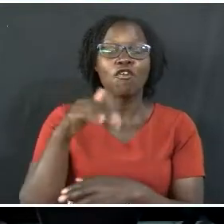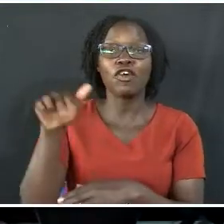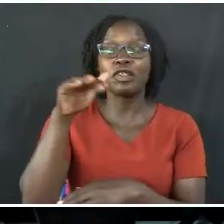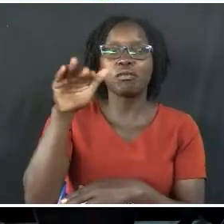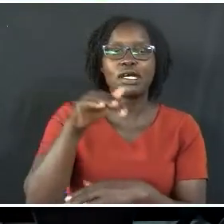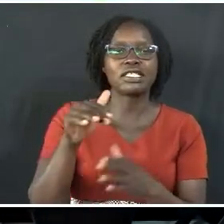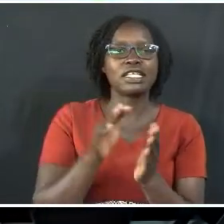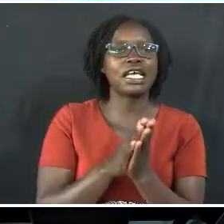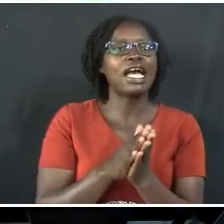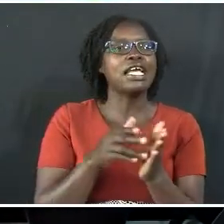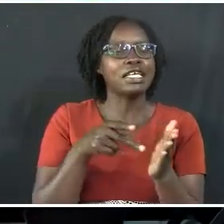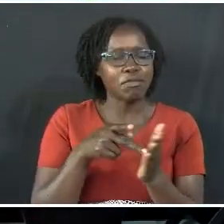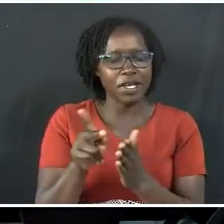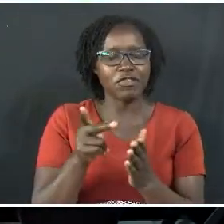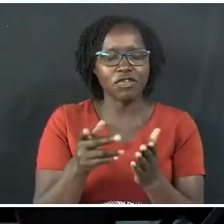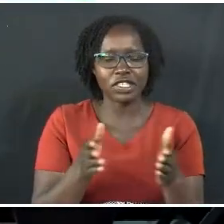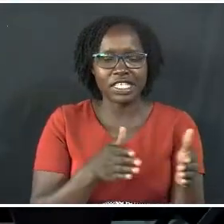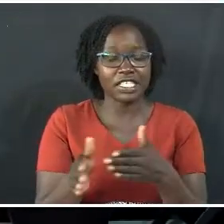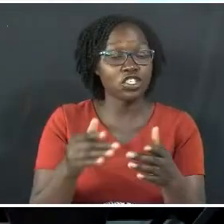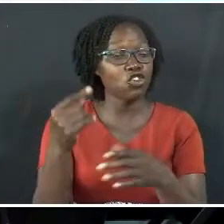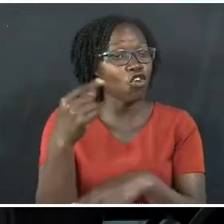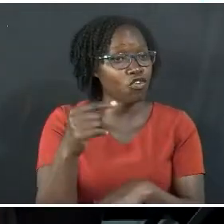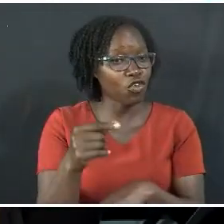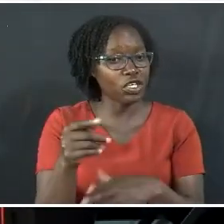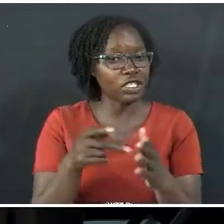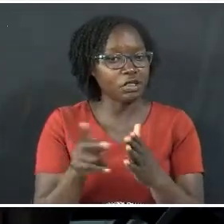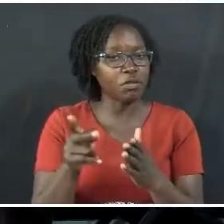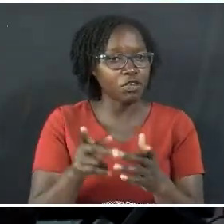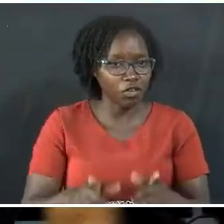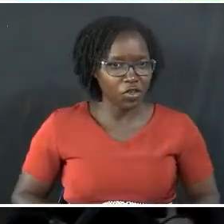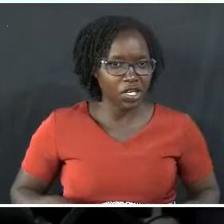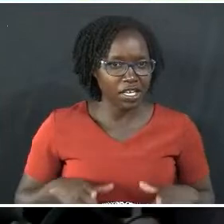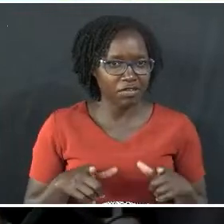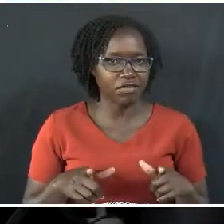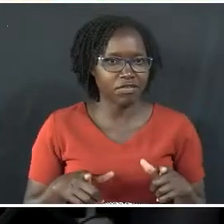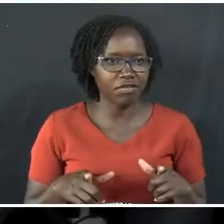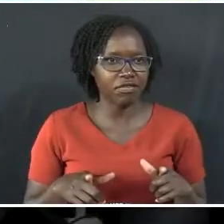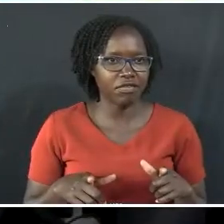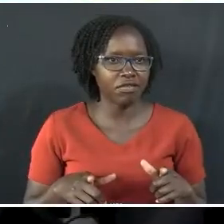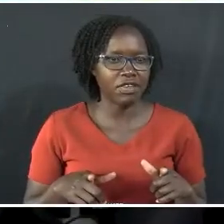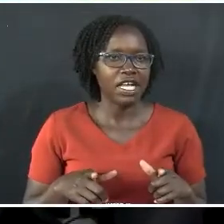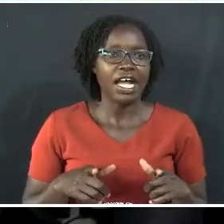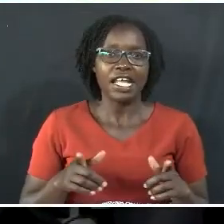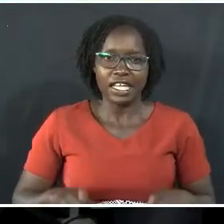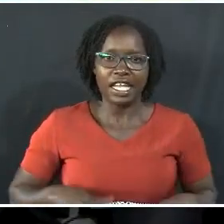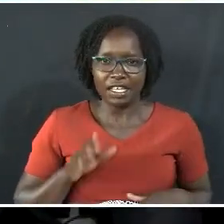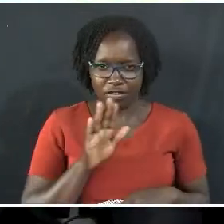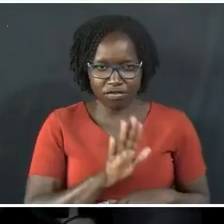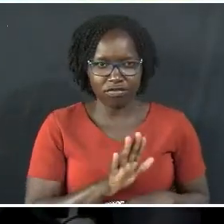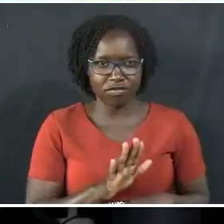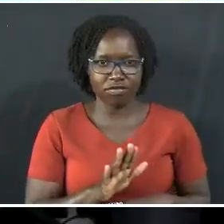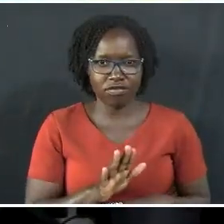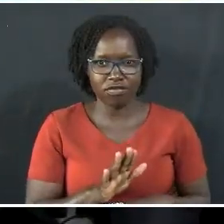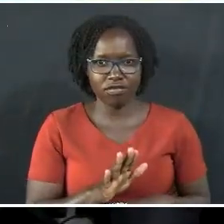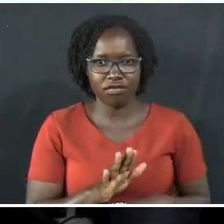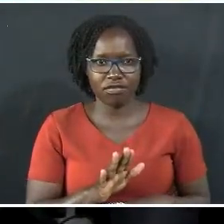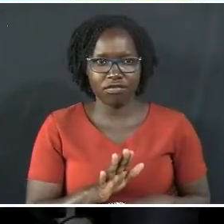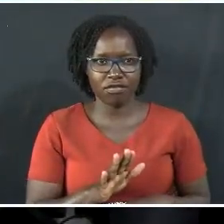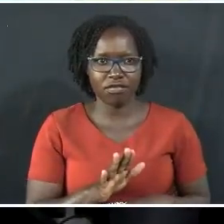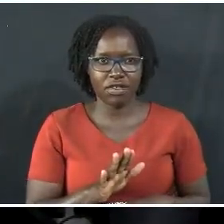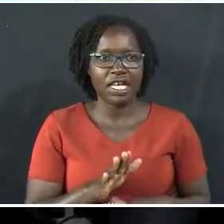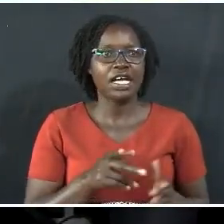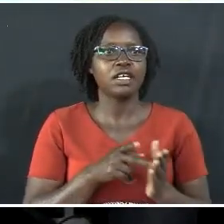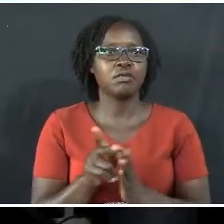paid for the street of gold. He paid for your life. Amen. Your life. He paid for